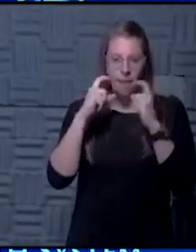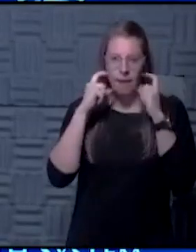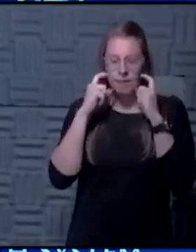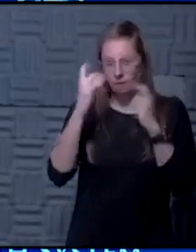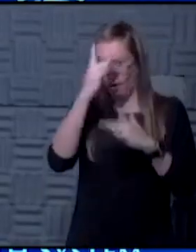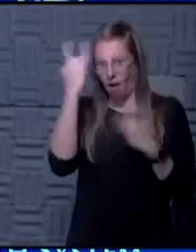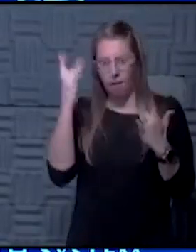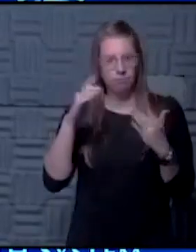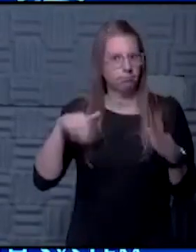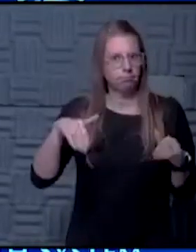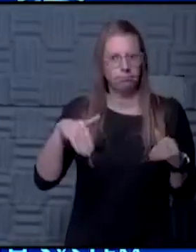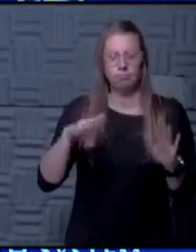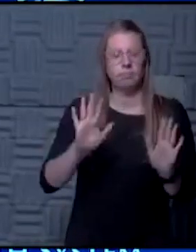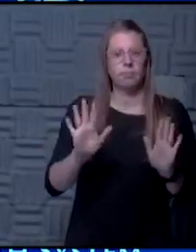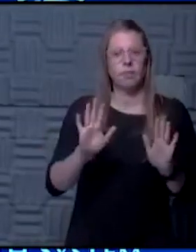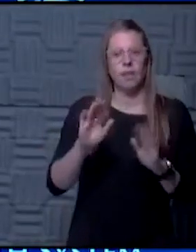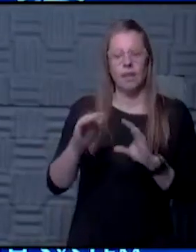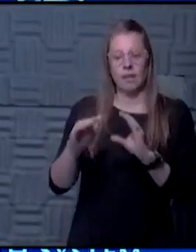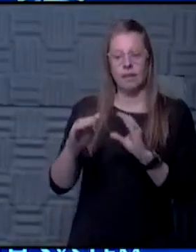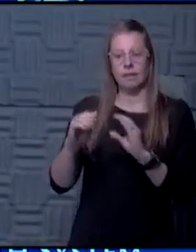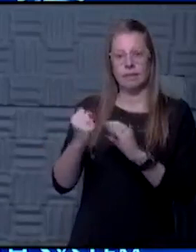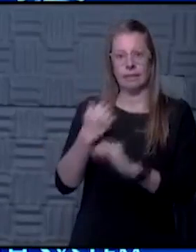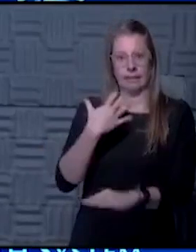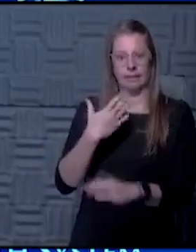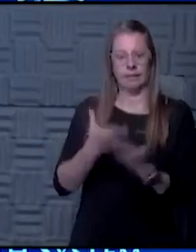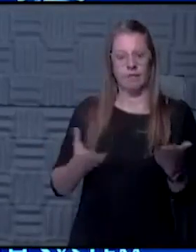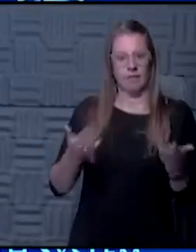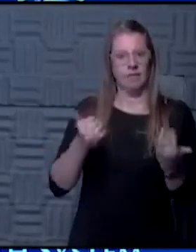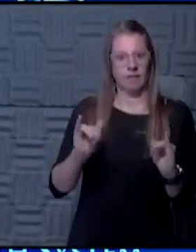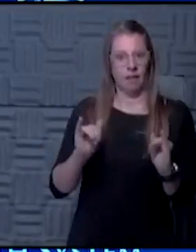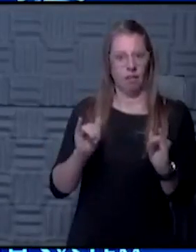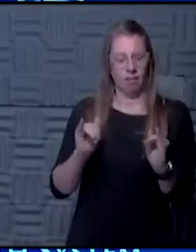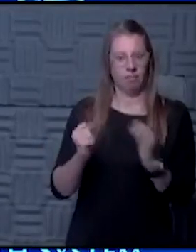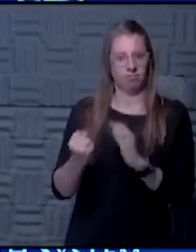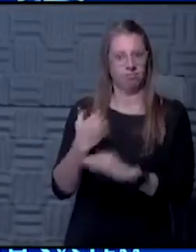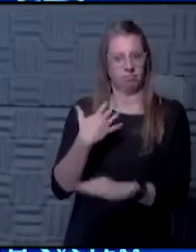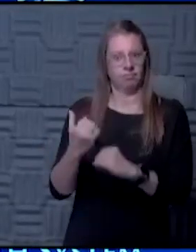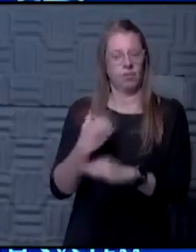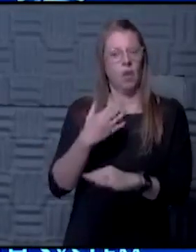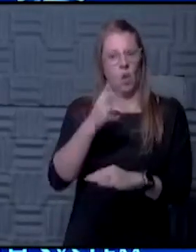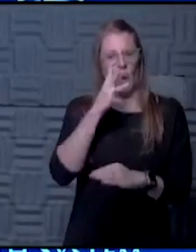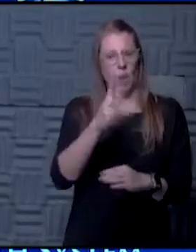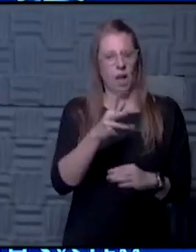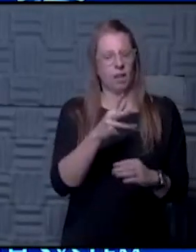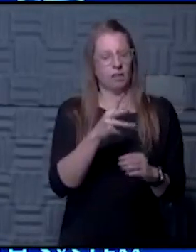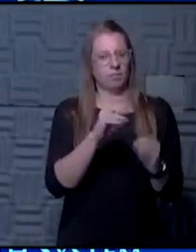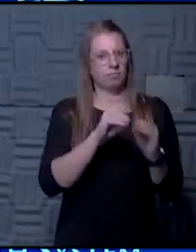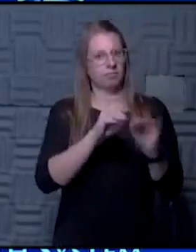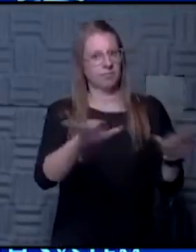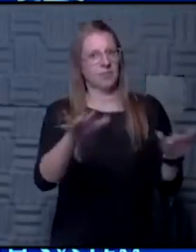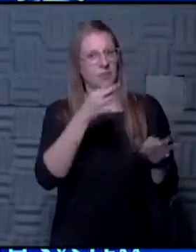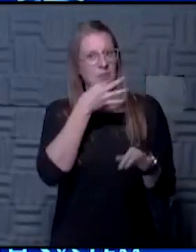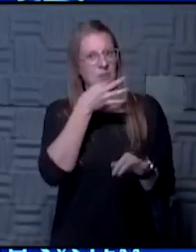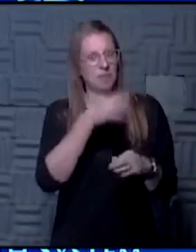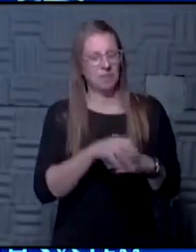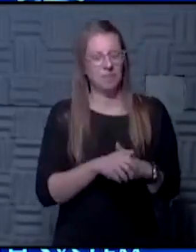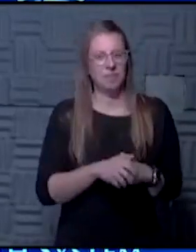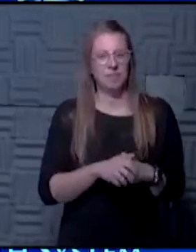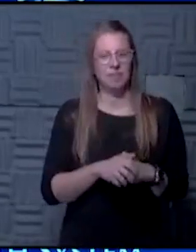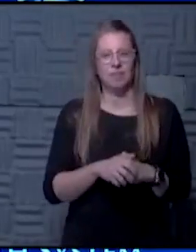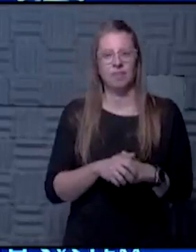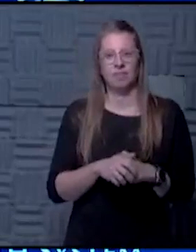haven't forgotten that you sent us stuff. That's still coming to you. So that'll be played back to you in the not-so-distant